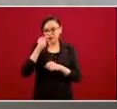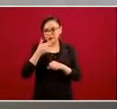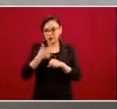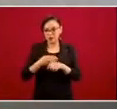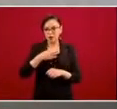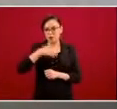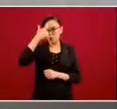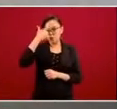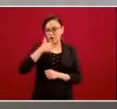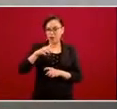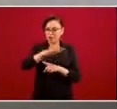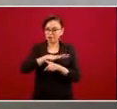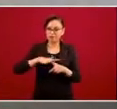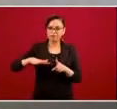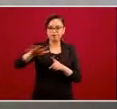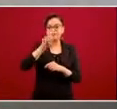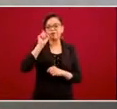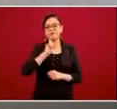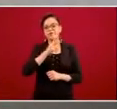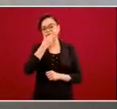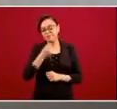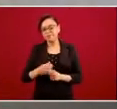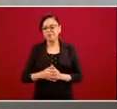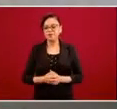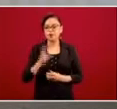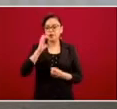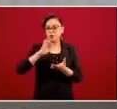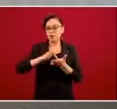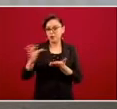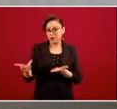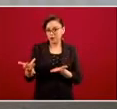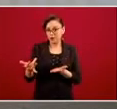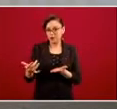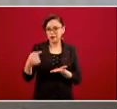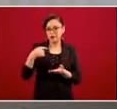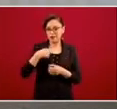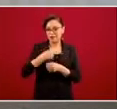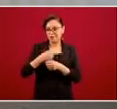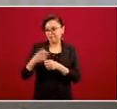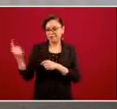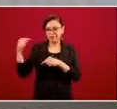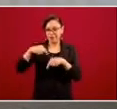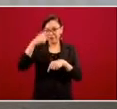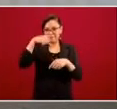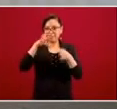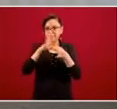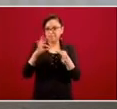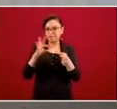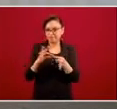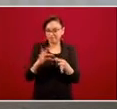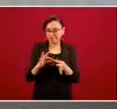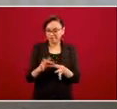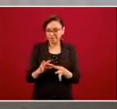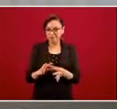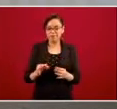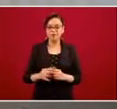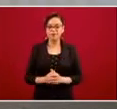somewhat inconclusive? Yes, thank you very